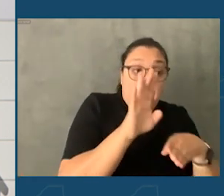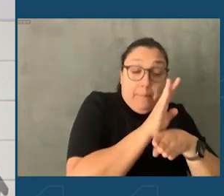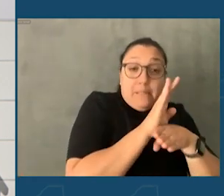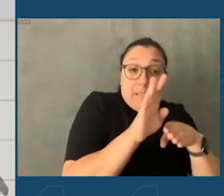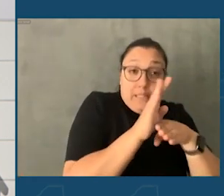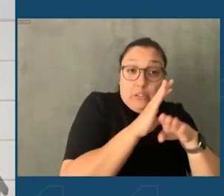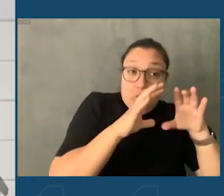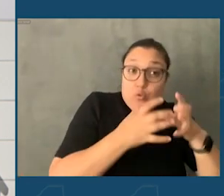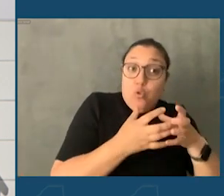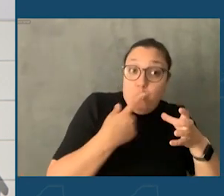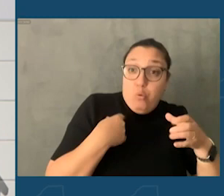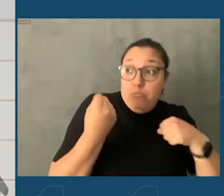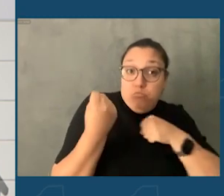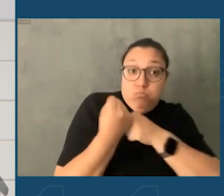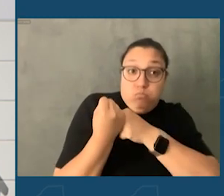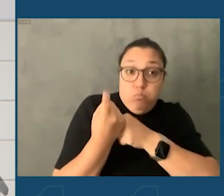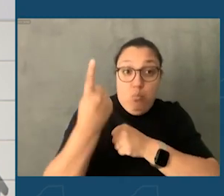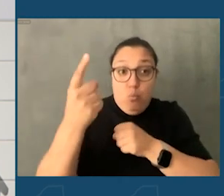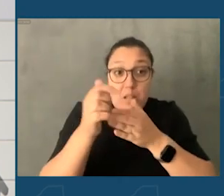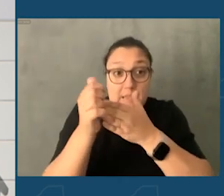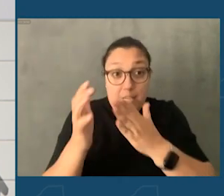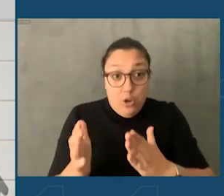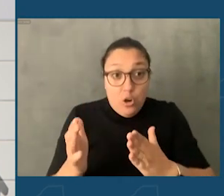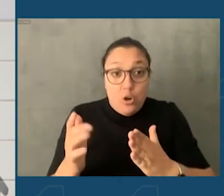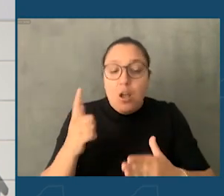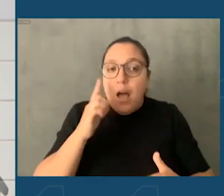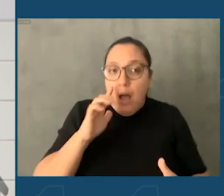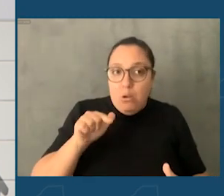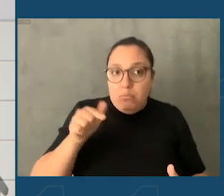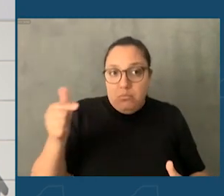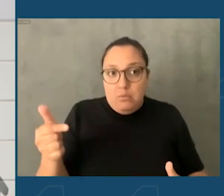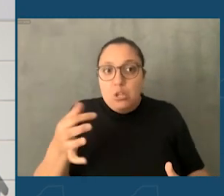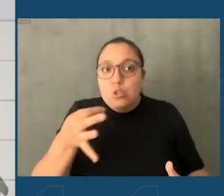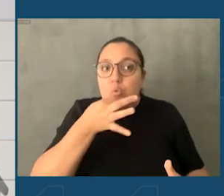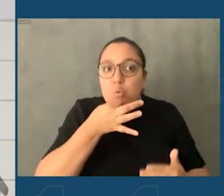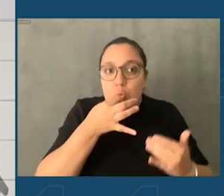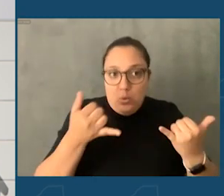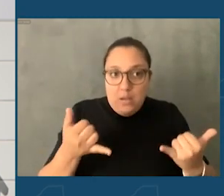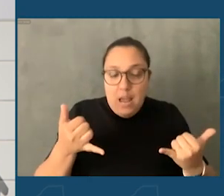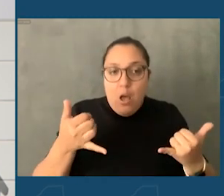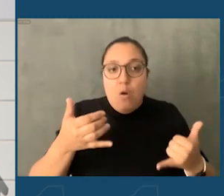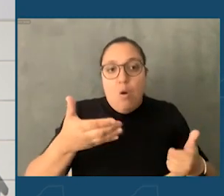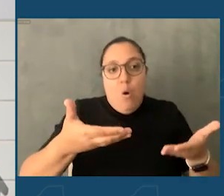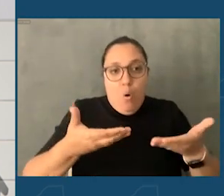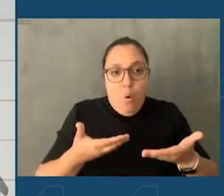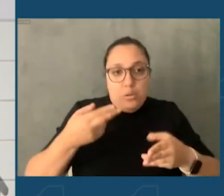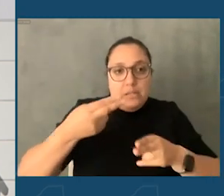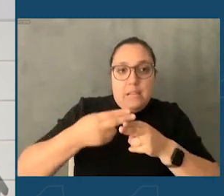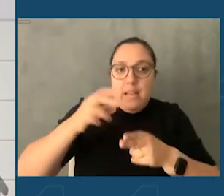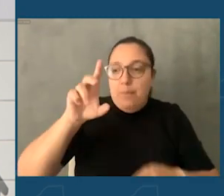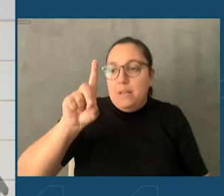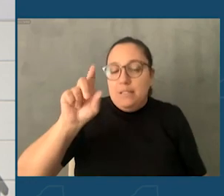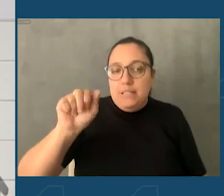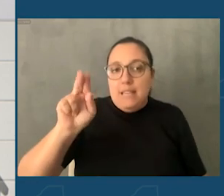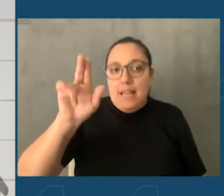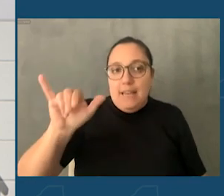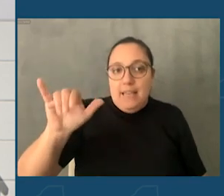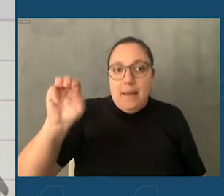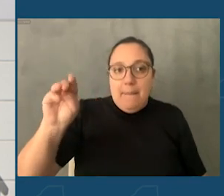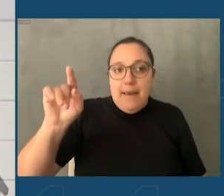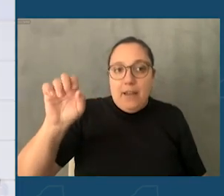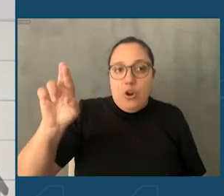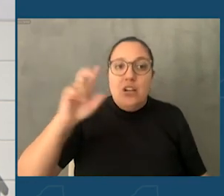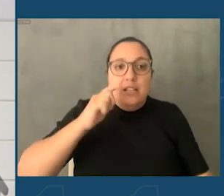the leaders of that effort, I'm going to introduce now, is our host today, Danny Meyer, the executive chair